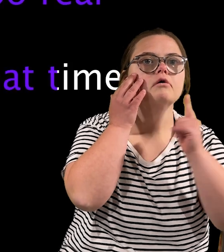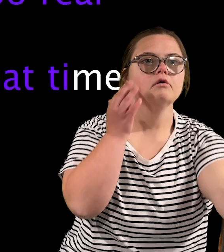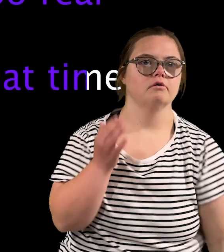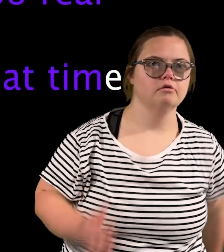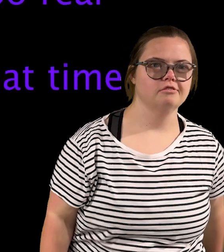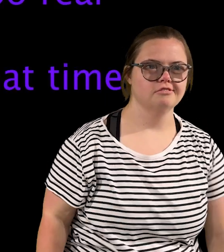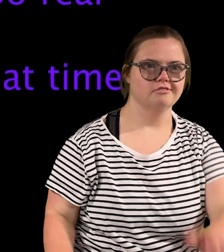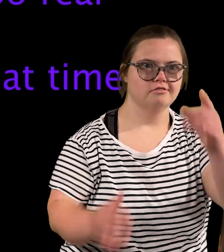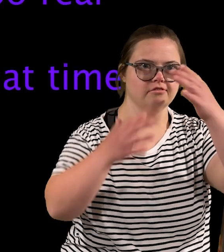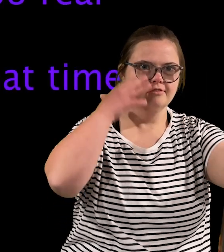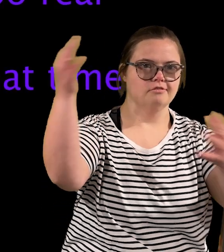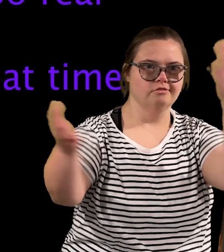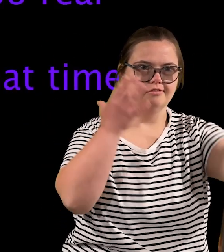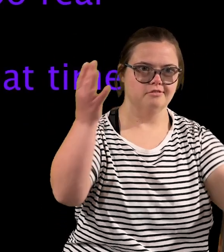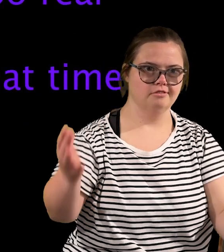time cannot